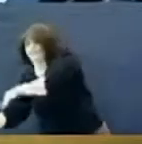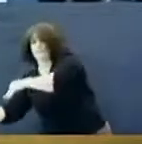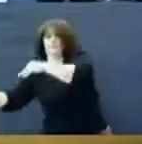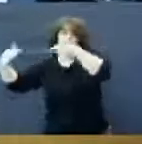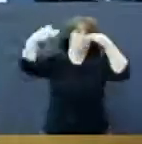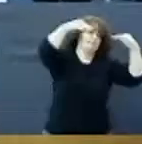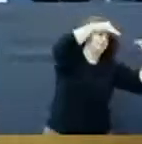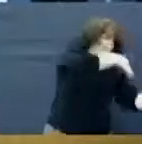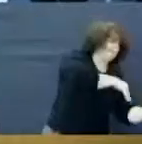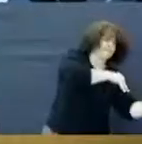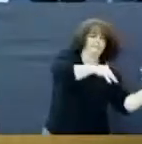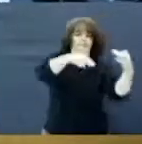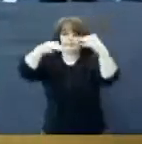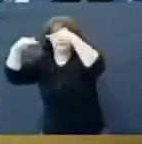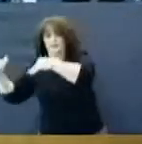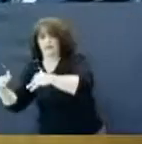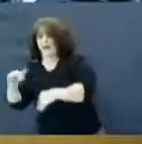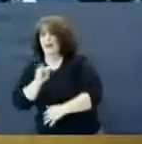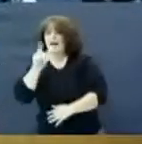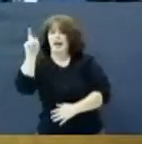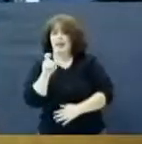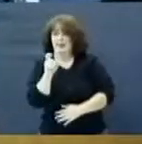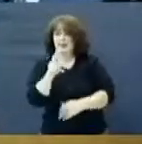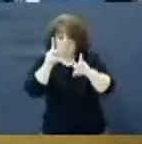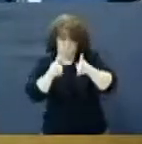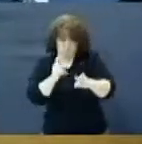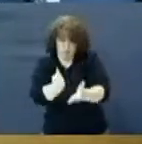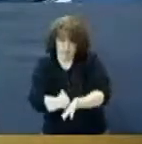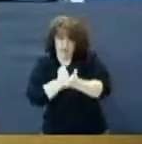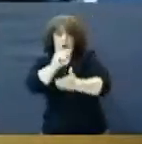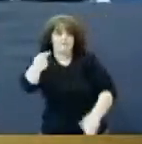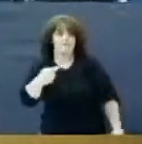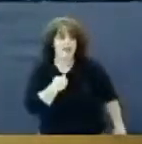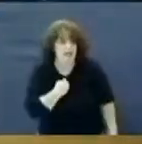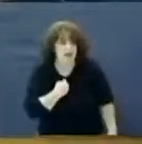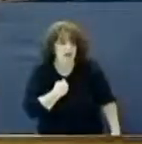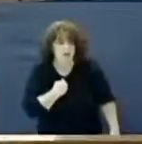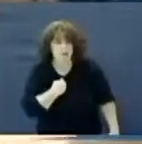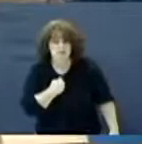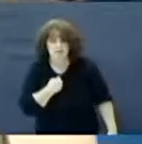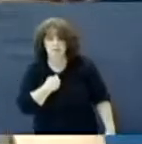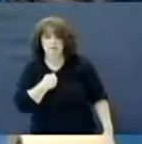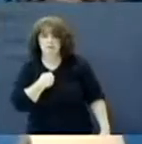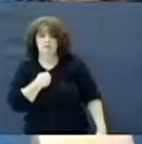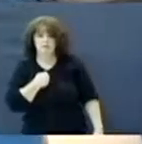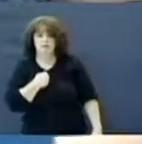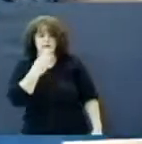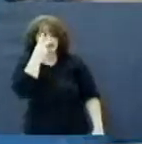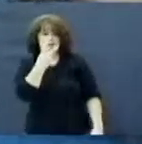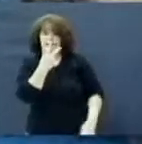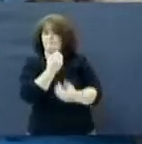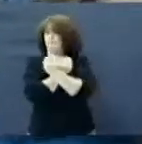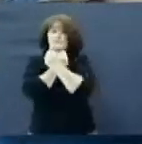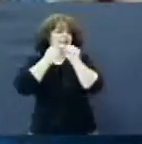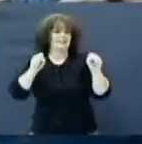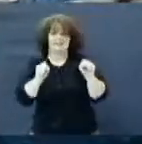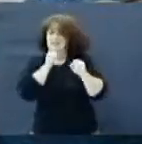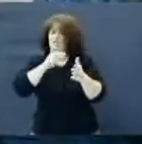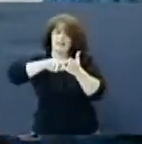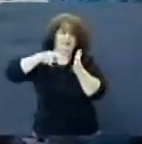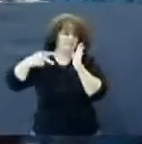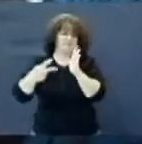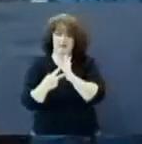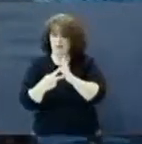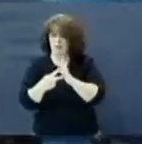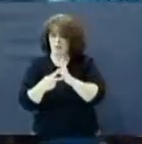struggle. And I need somebody to help me. See, getting saved doesn't mean you get rid of this old